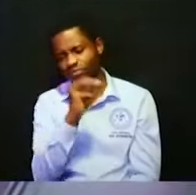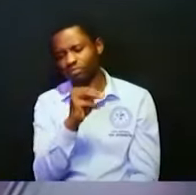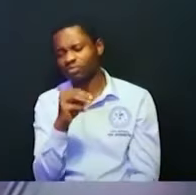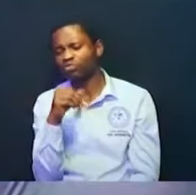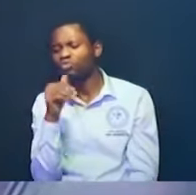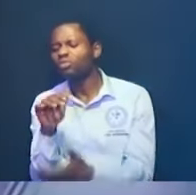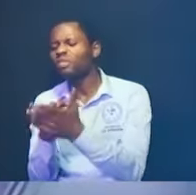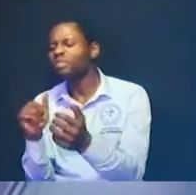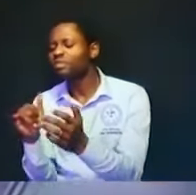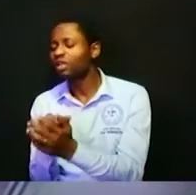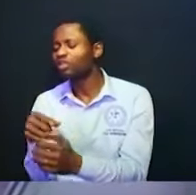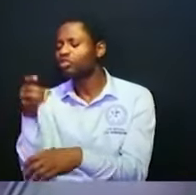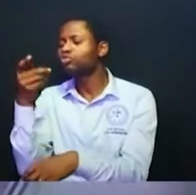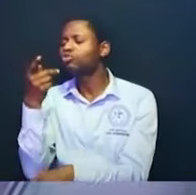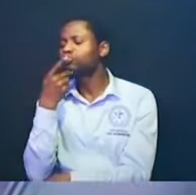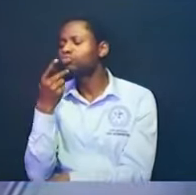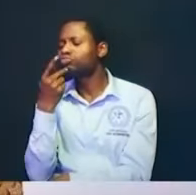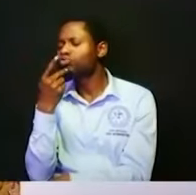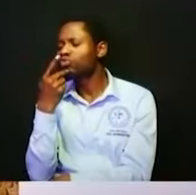again, including Peter.